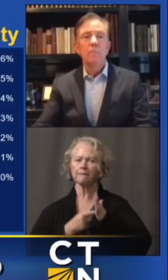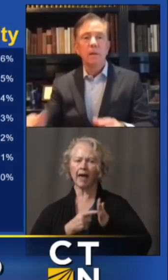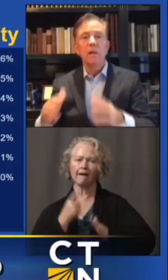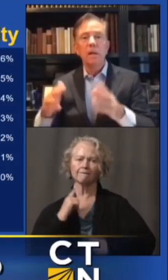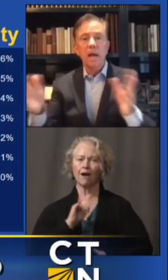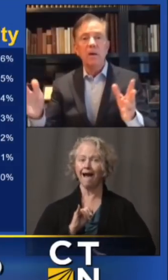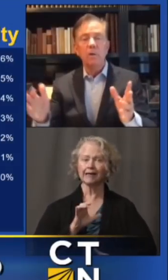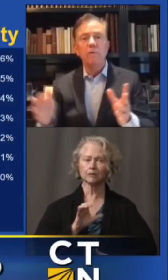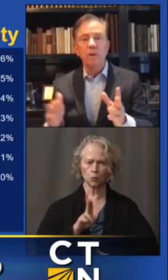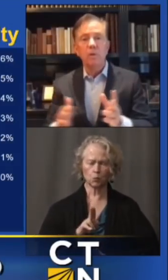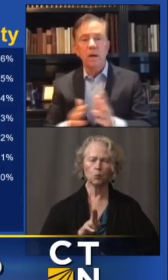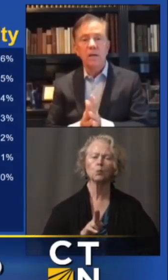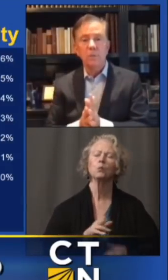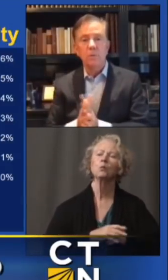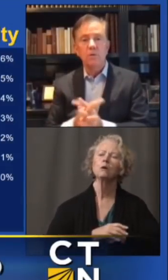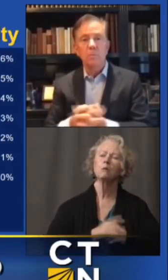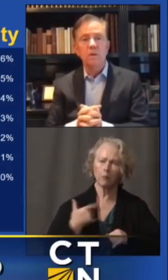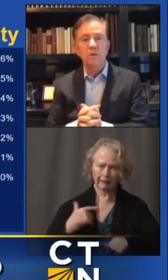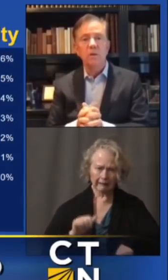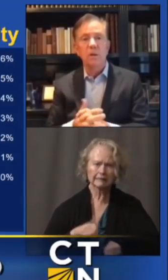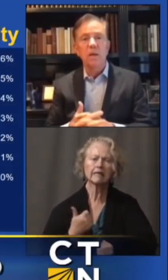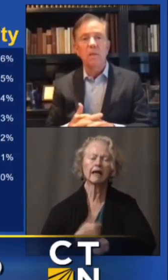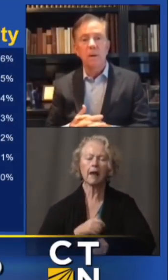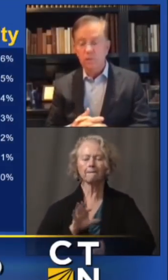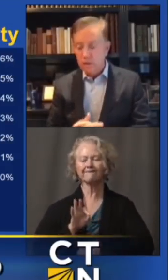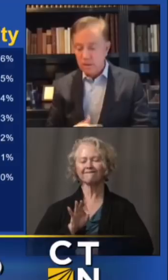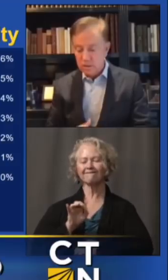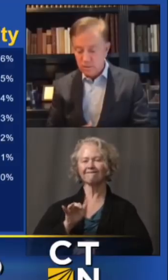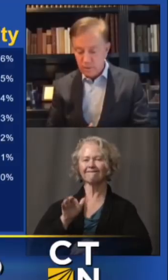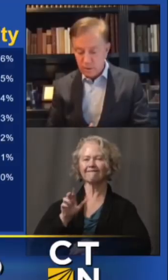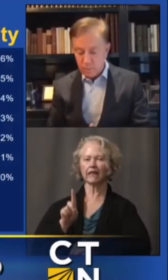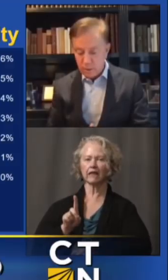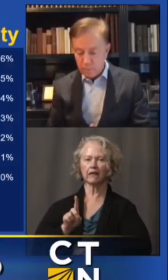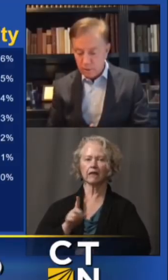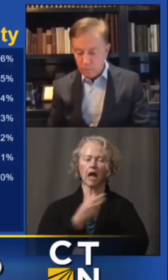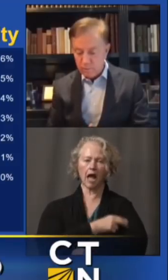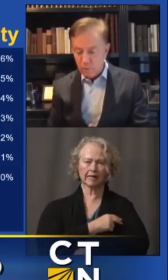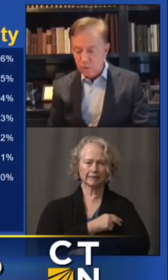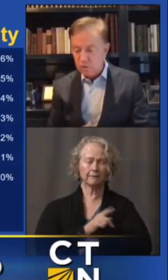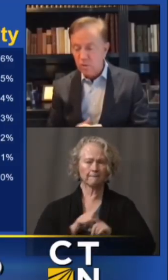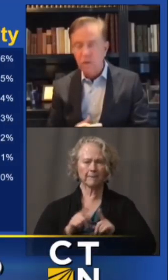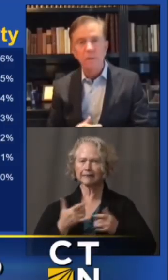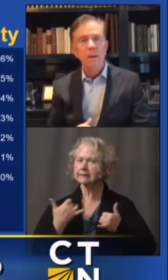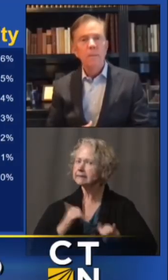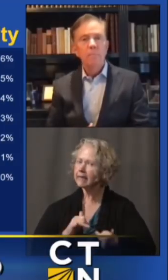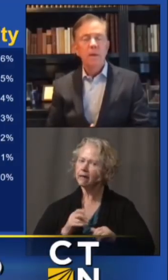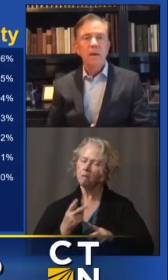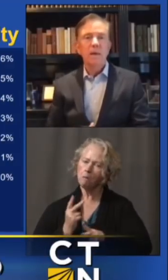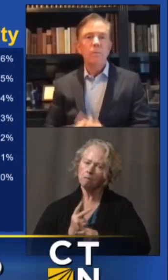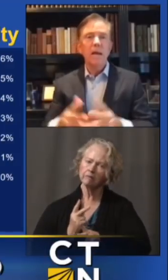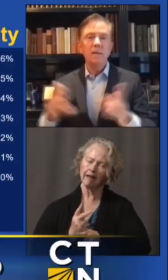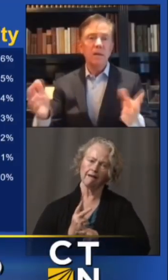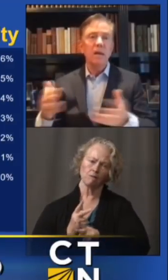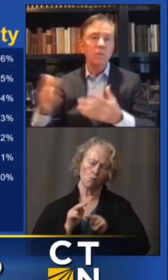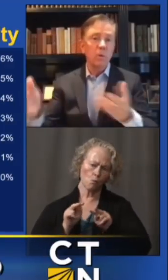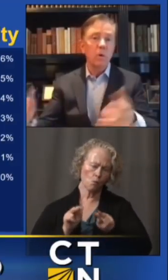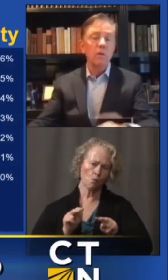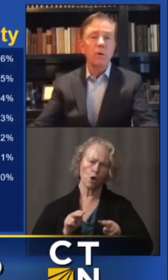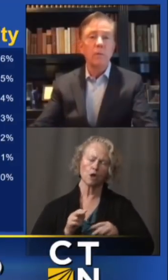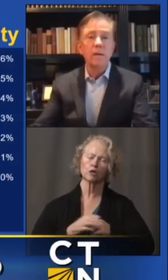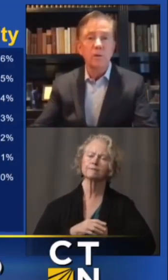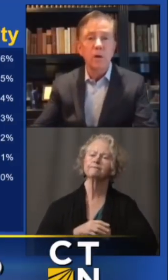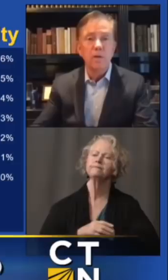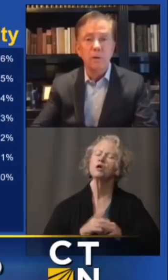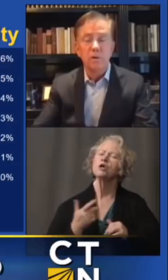The ability to add on field hospitals, but it's still a key metric because of the people that we're focused on. And we got together with all of